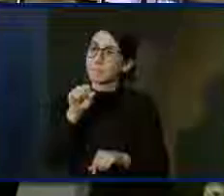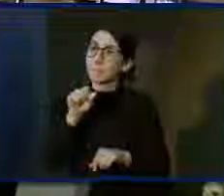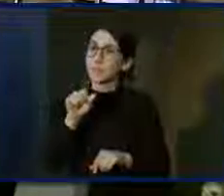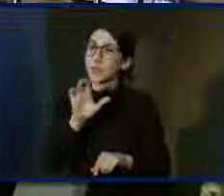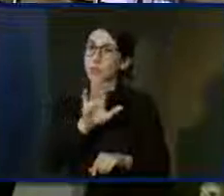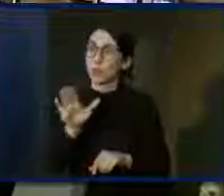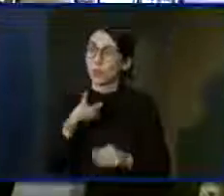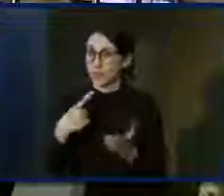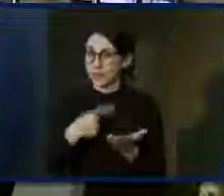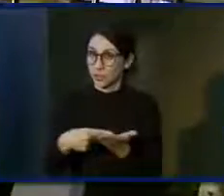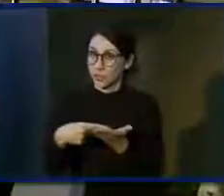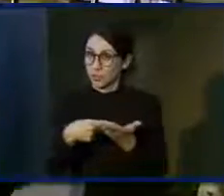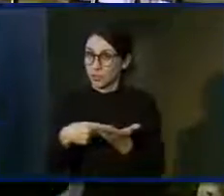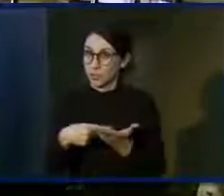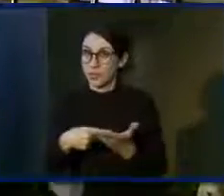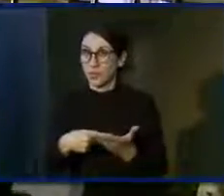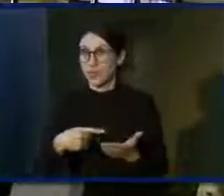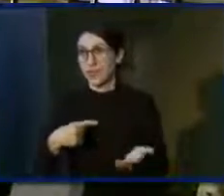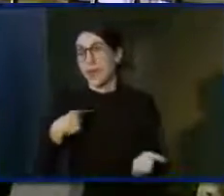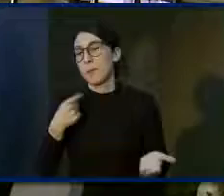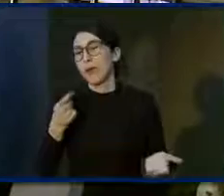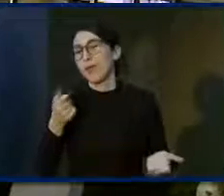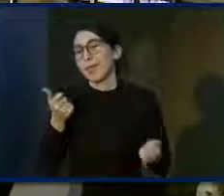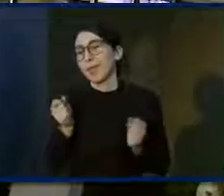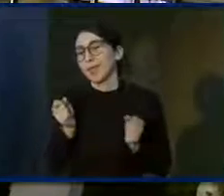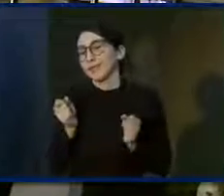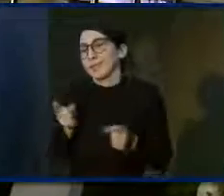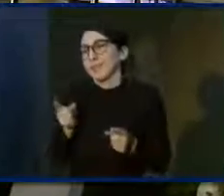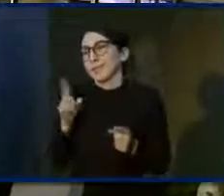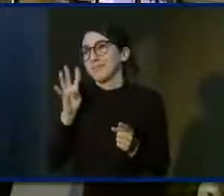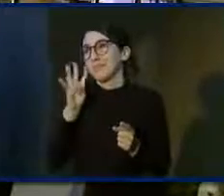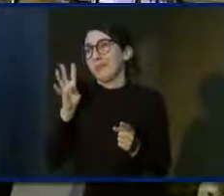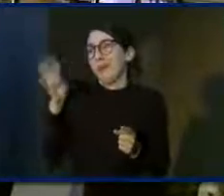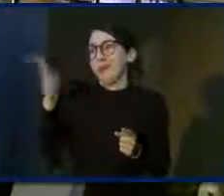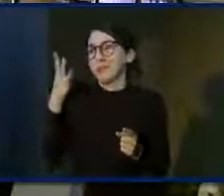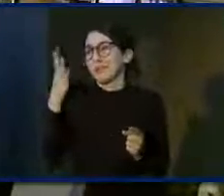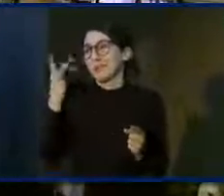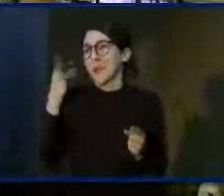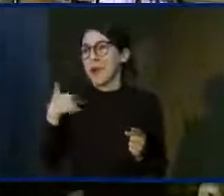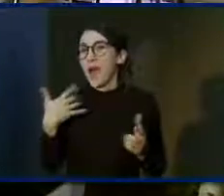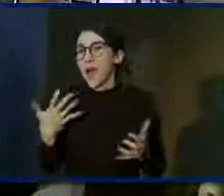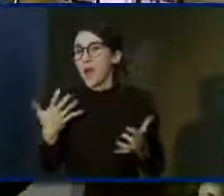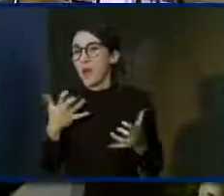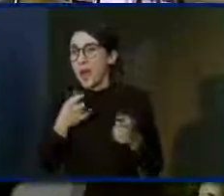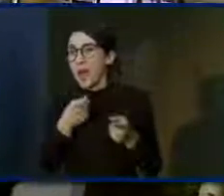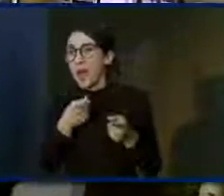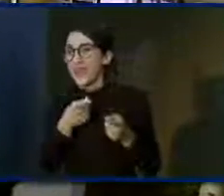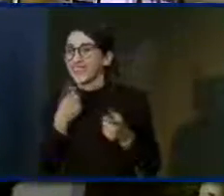about. I'm making this up a little bit because I want y'all to,